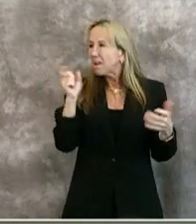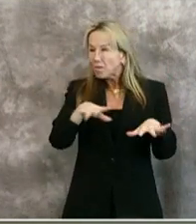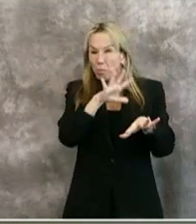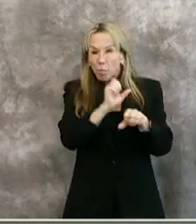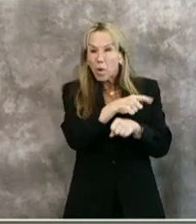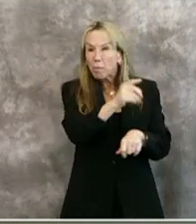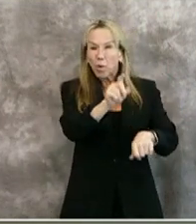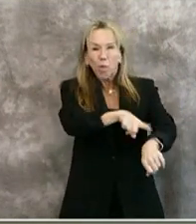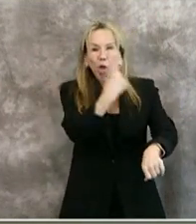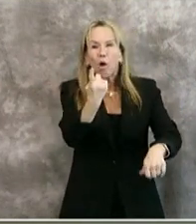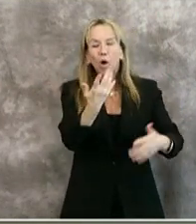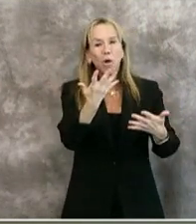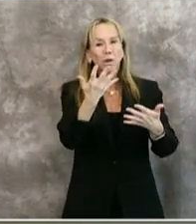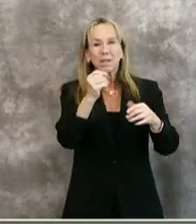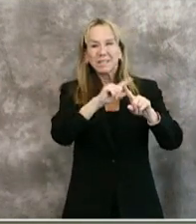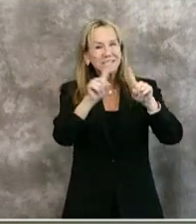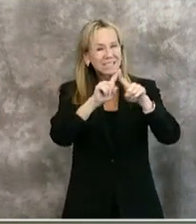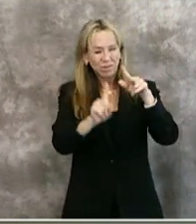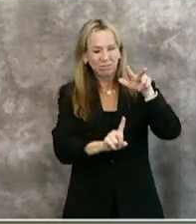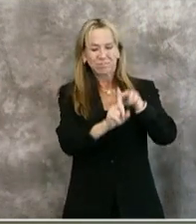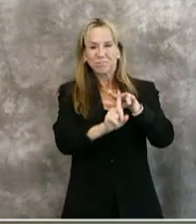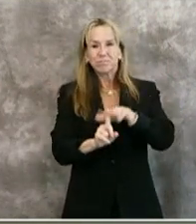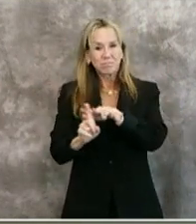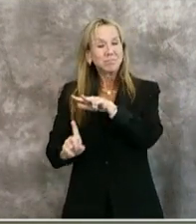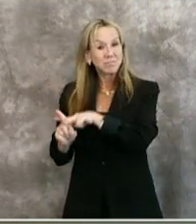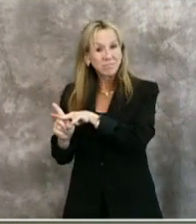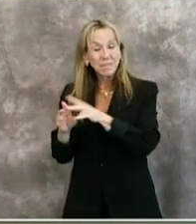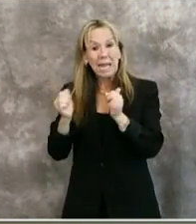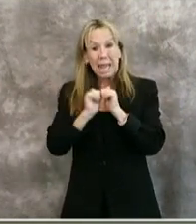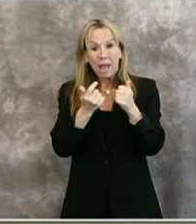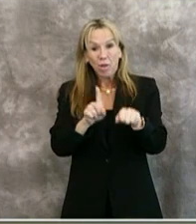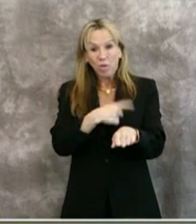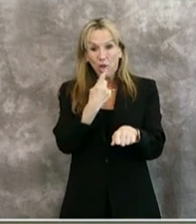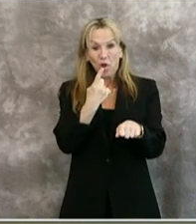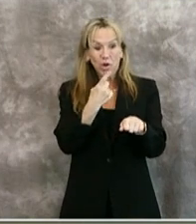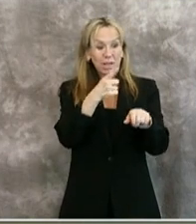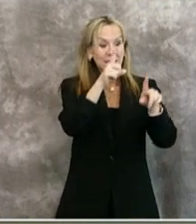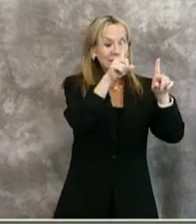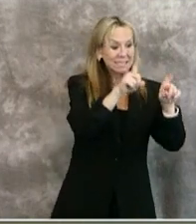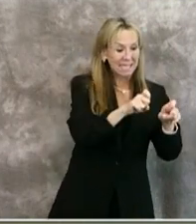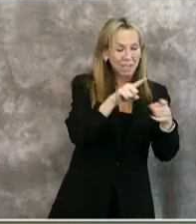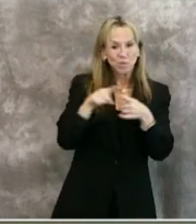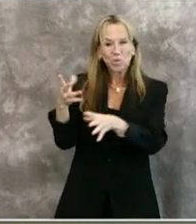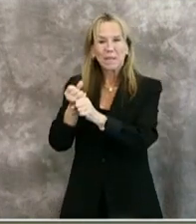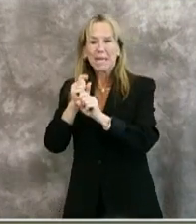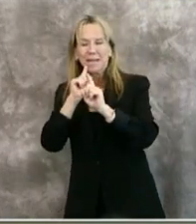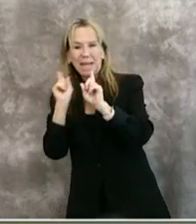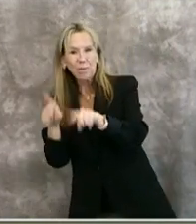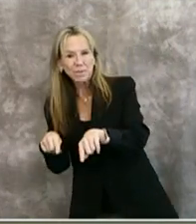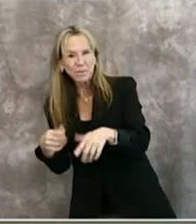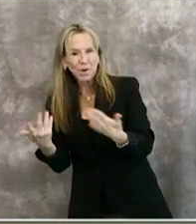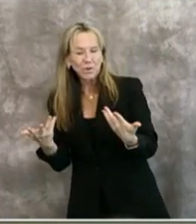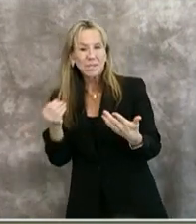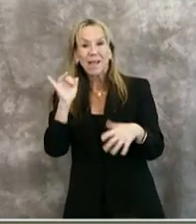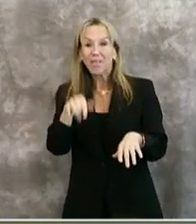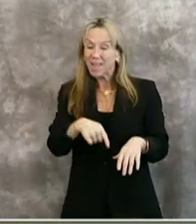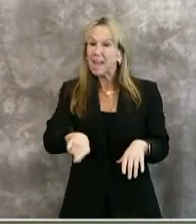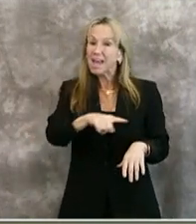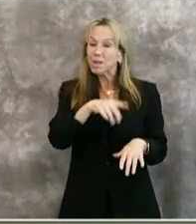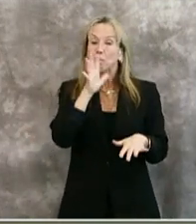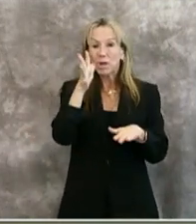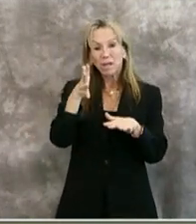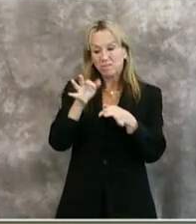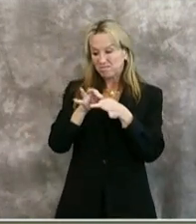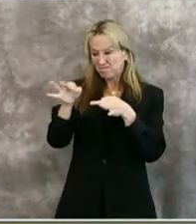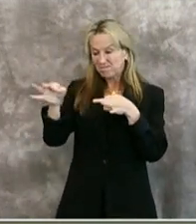and unacceptable delays in the time it takes to get testing results. These delays negatively impact our ability